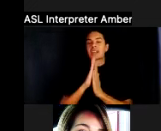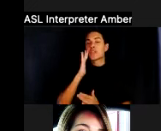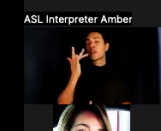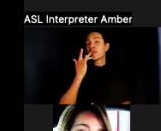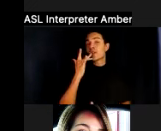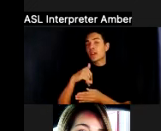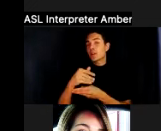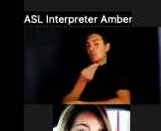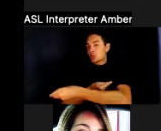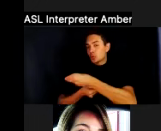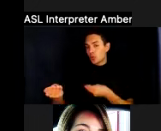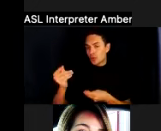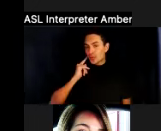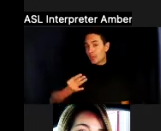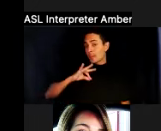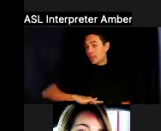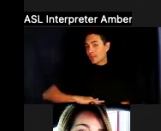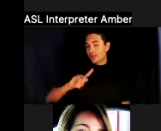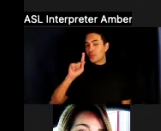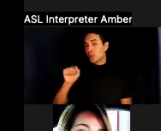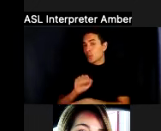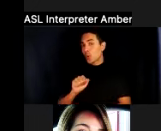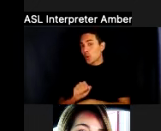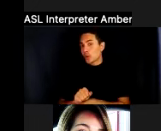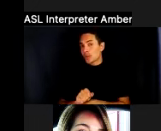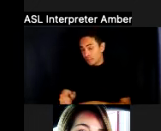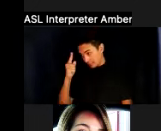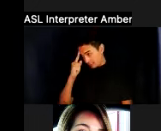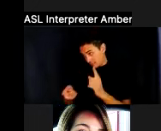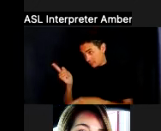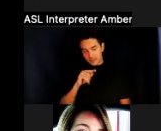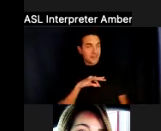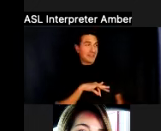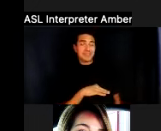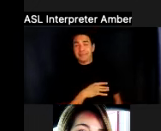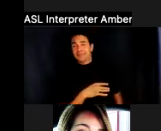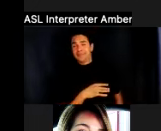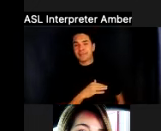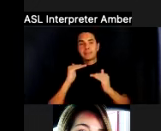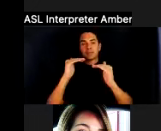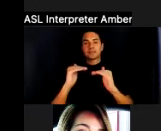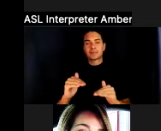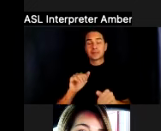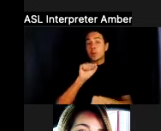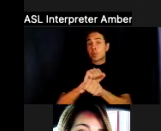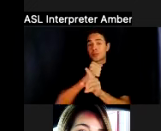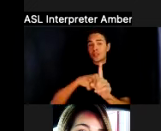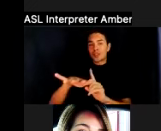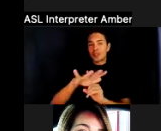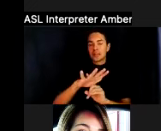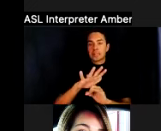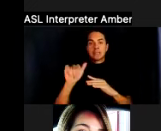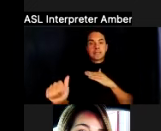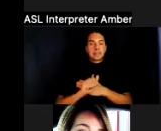benefit, or a hostile work environment where a supervisor, a coworker, or a customer might make